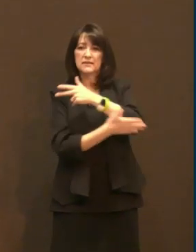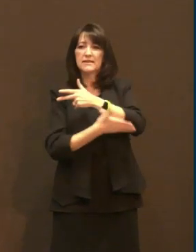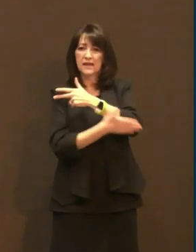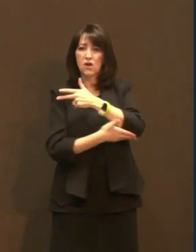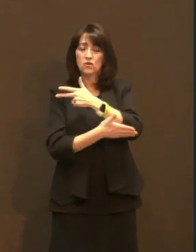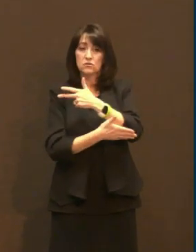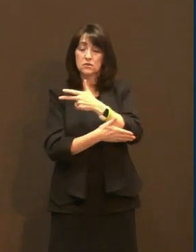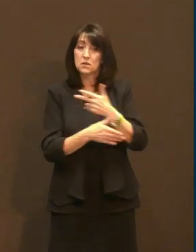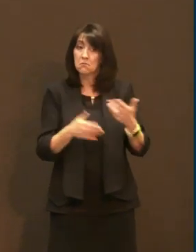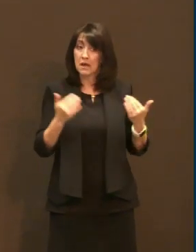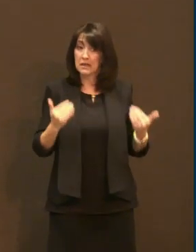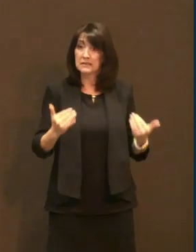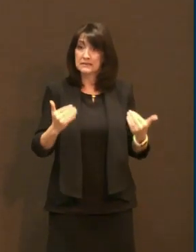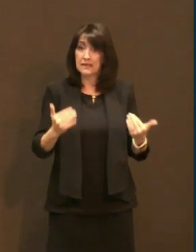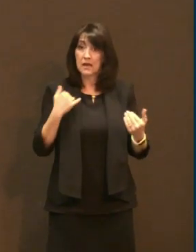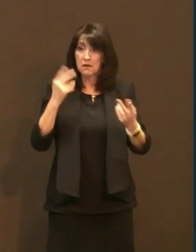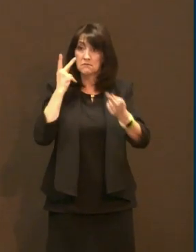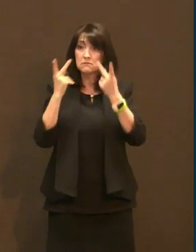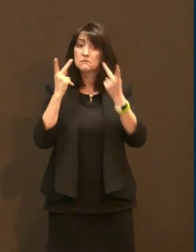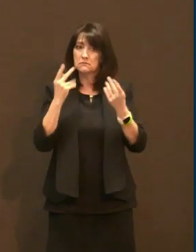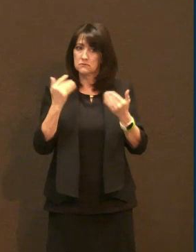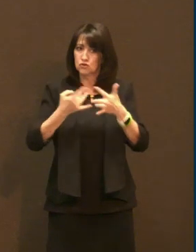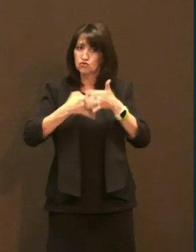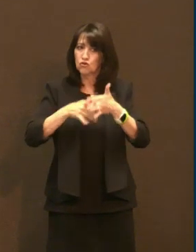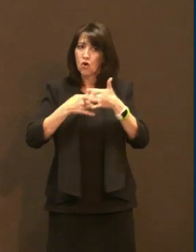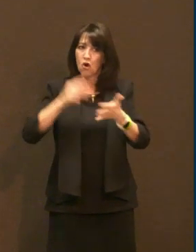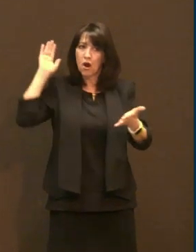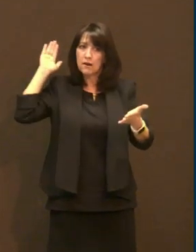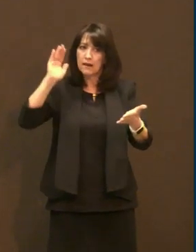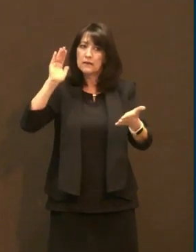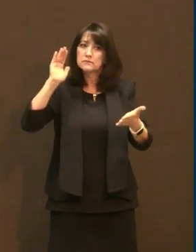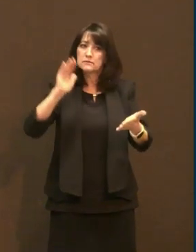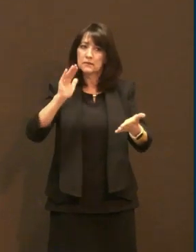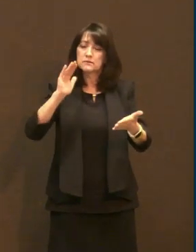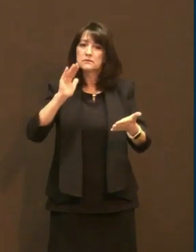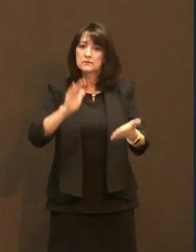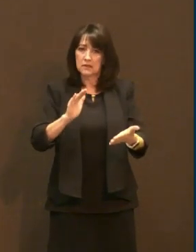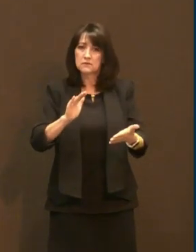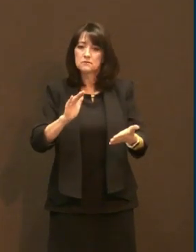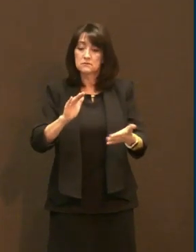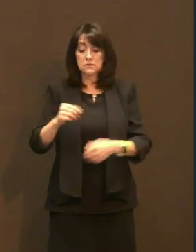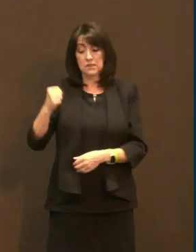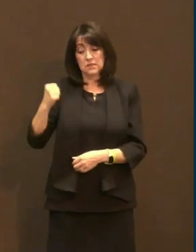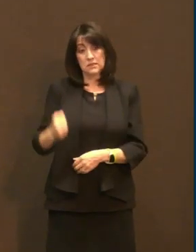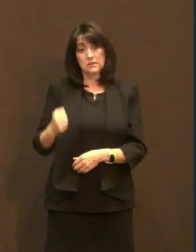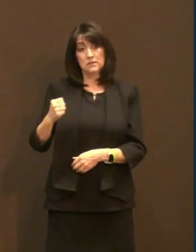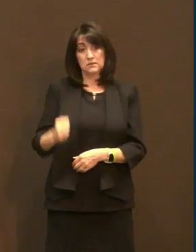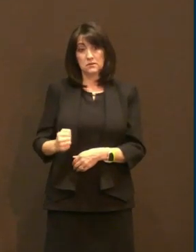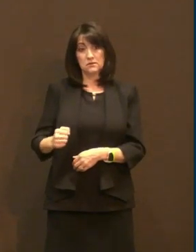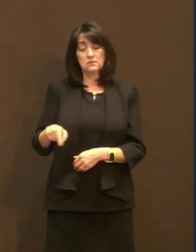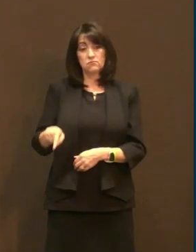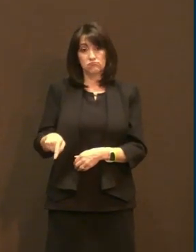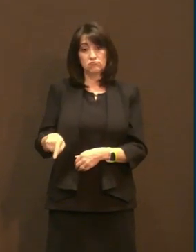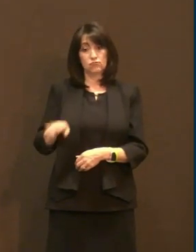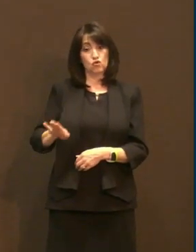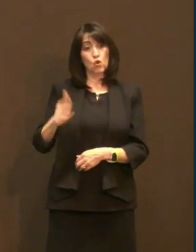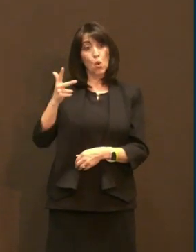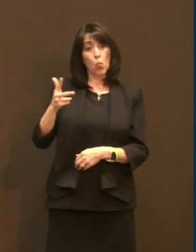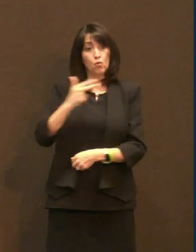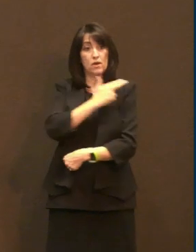And over the last several days, each of the hospitals in Sussex County and Lower Delaware